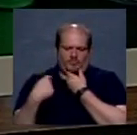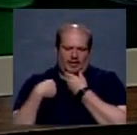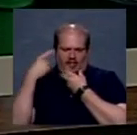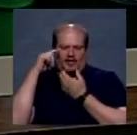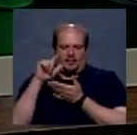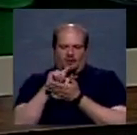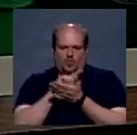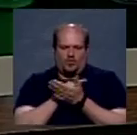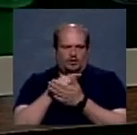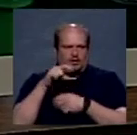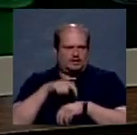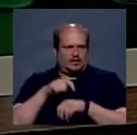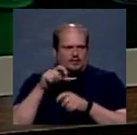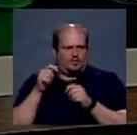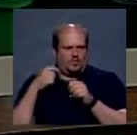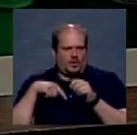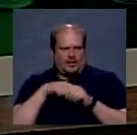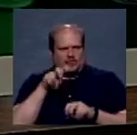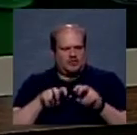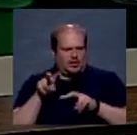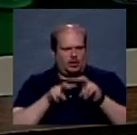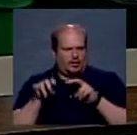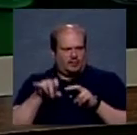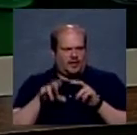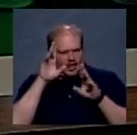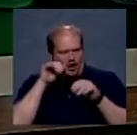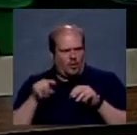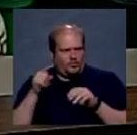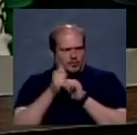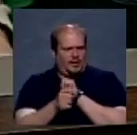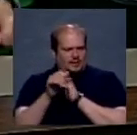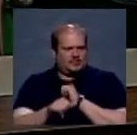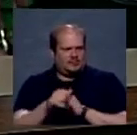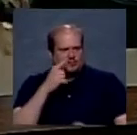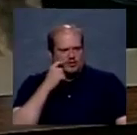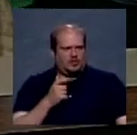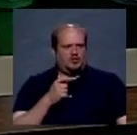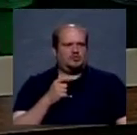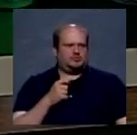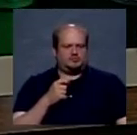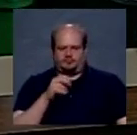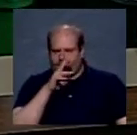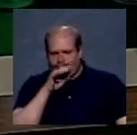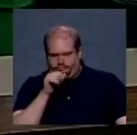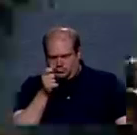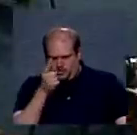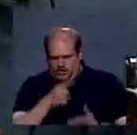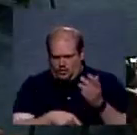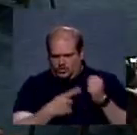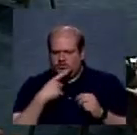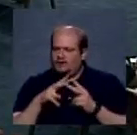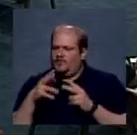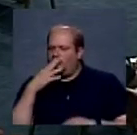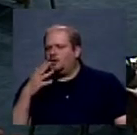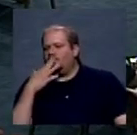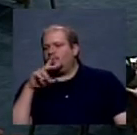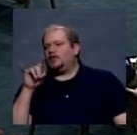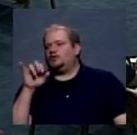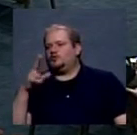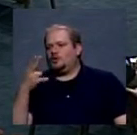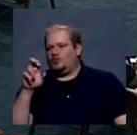that Tom's preparing, if we'll take a look at it, I hope you all pass it. It's not for me, it's for the community. Very good. Thank you, Director